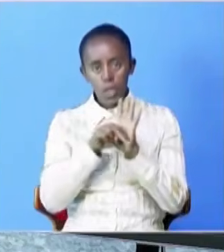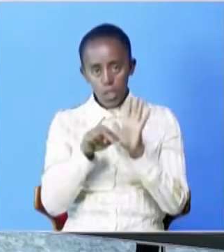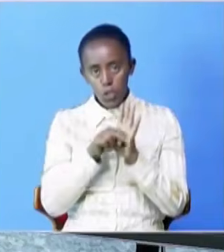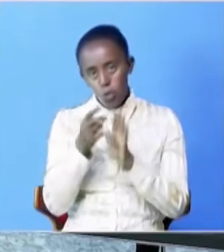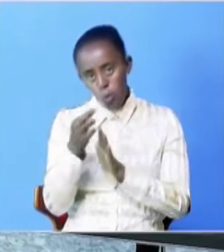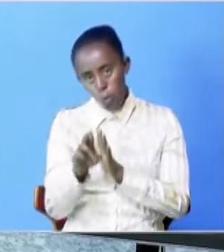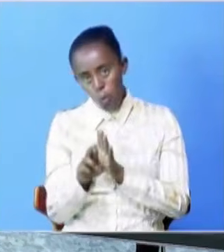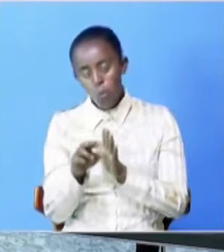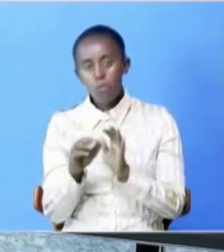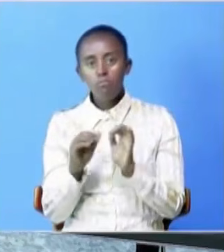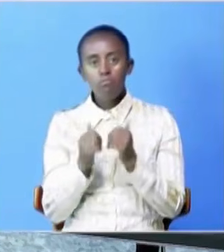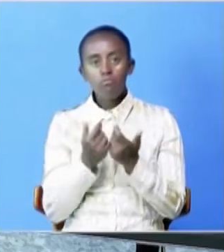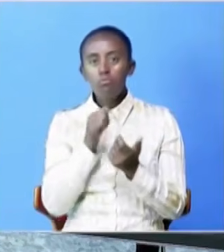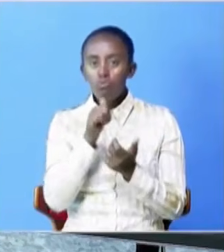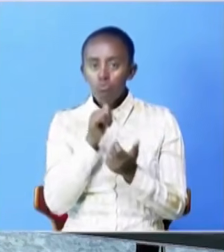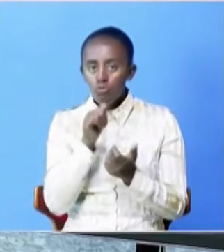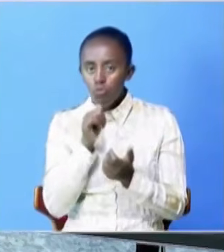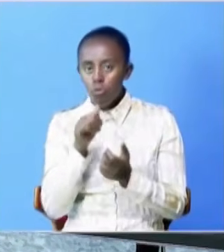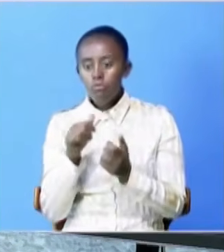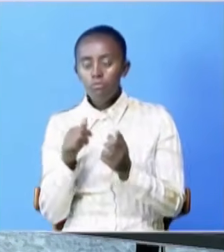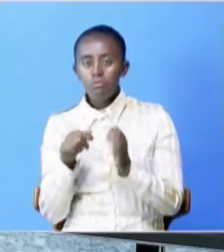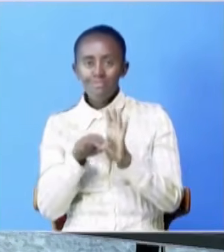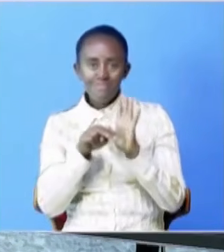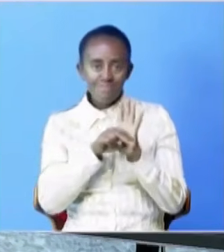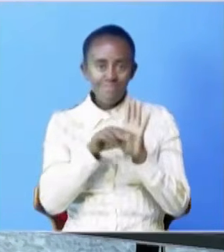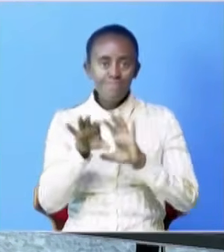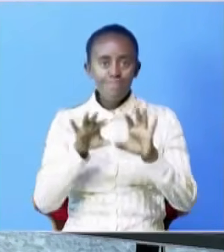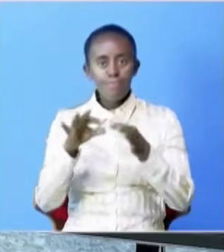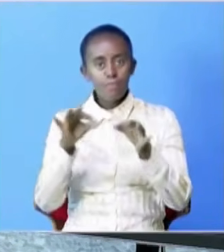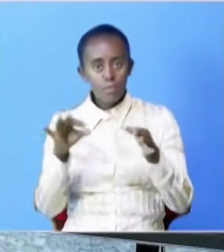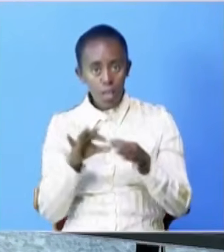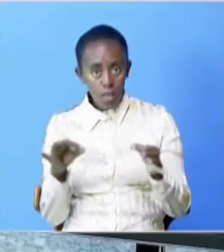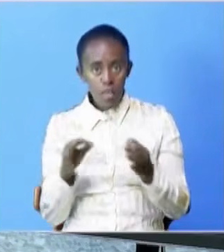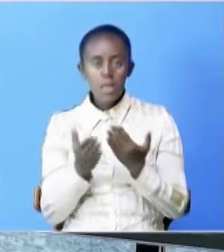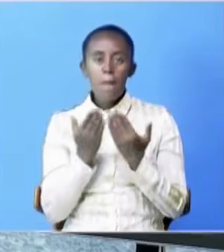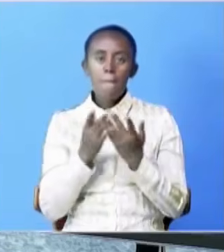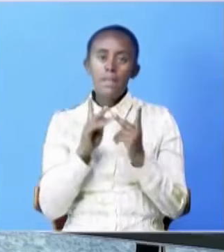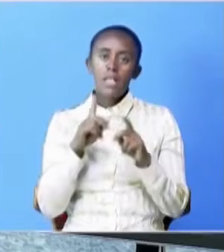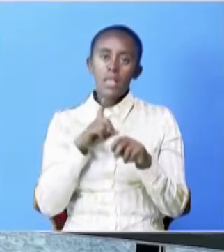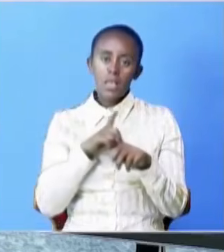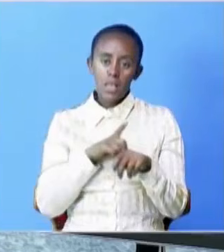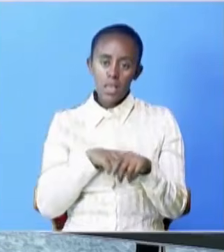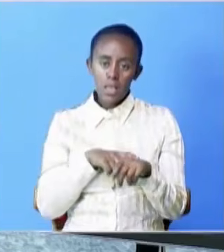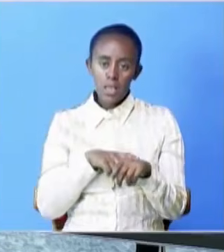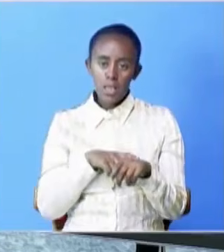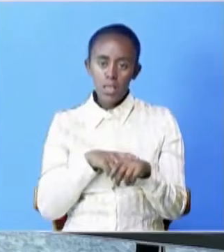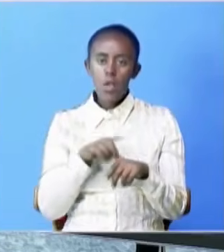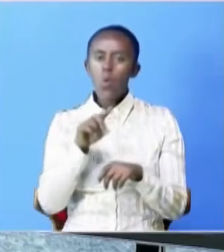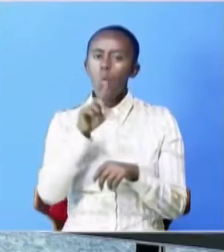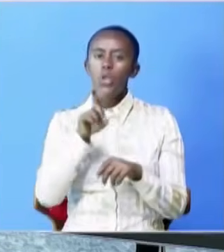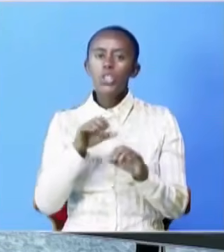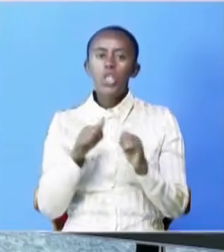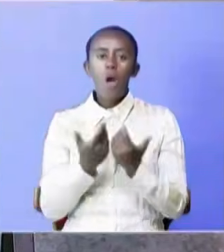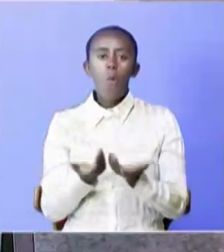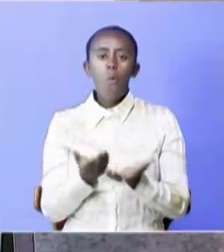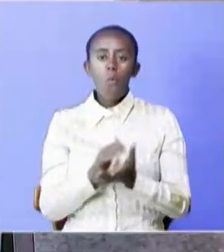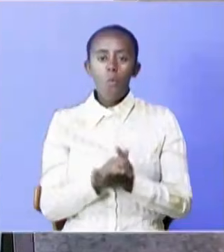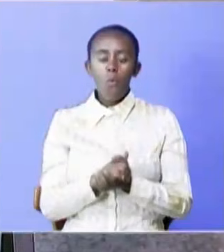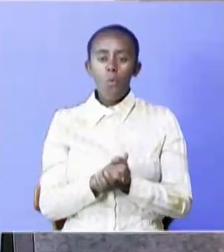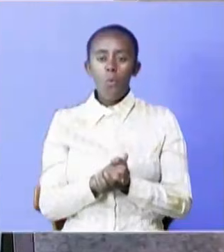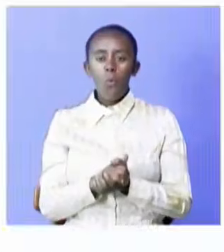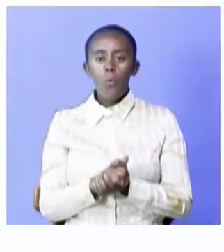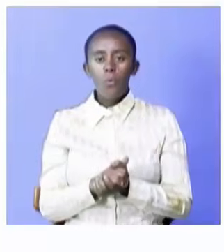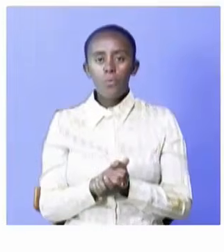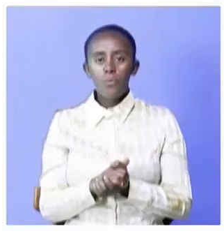or this is how you negate a sentence in the simple present tense. What about question? What about if it